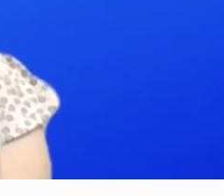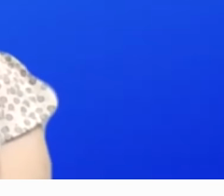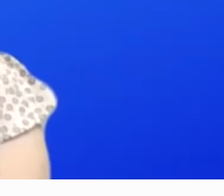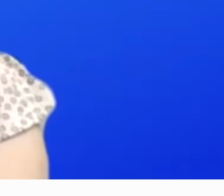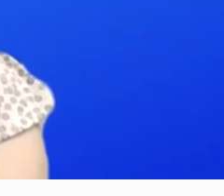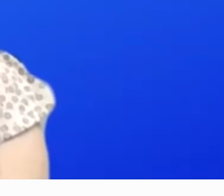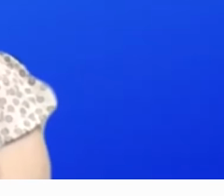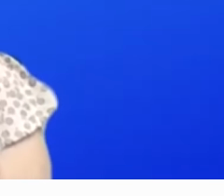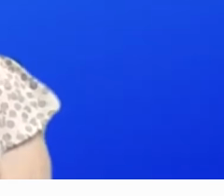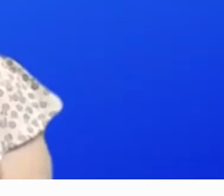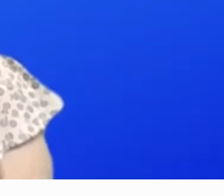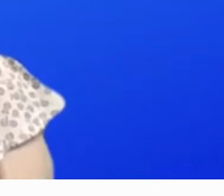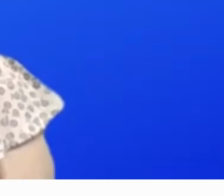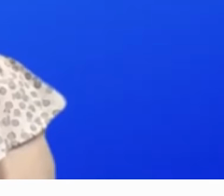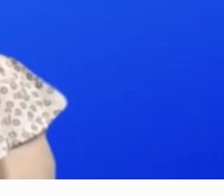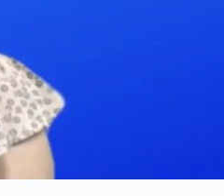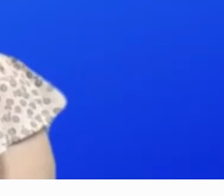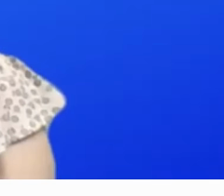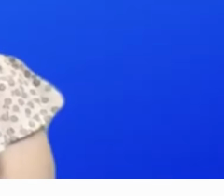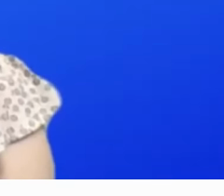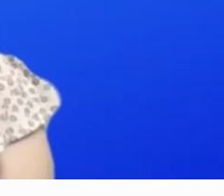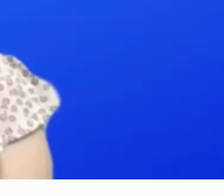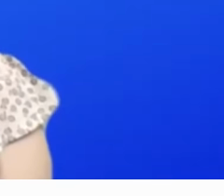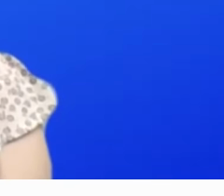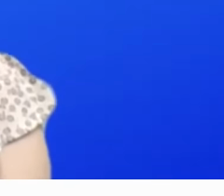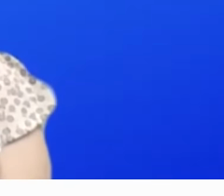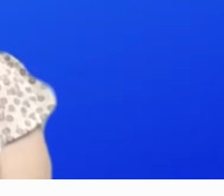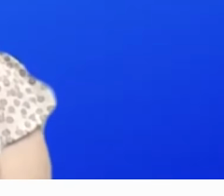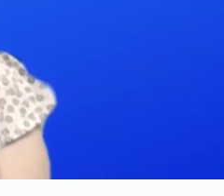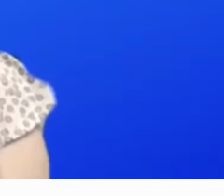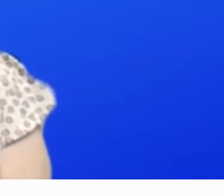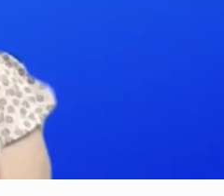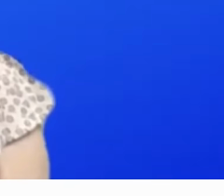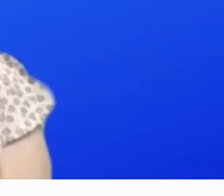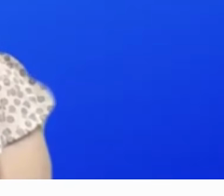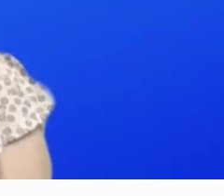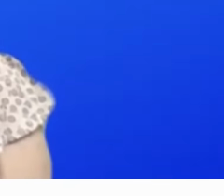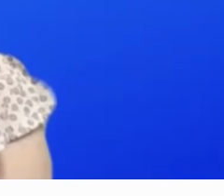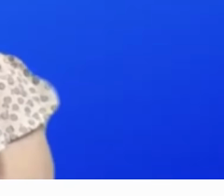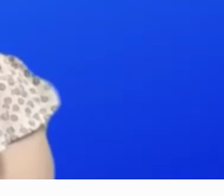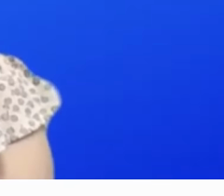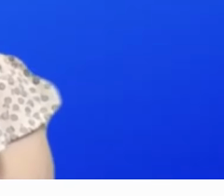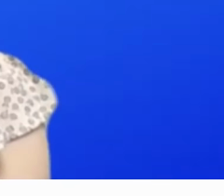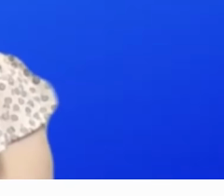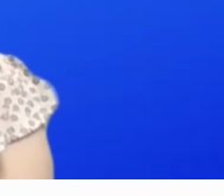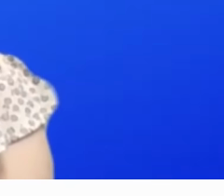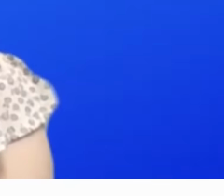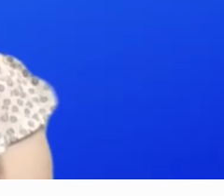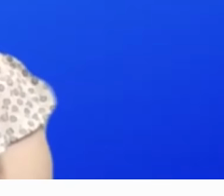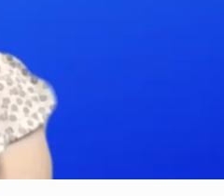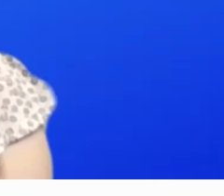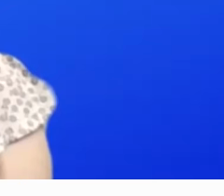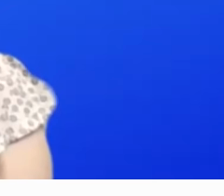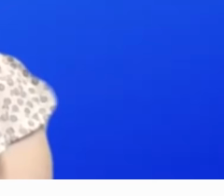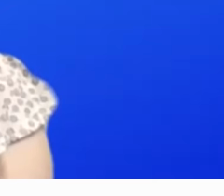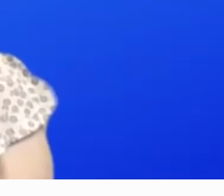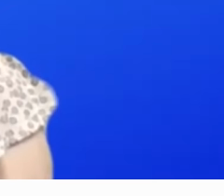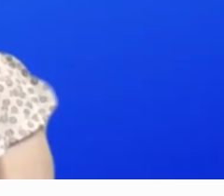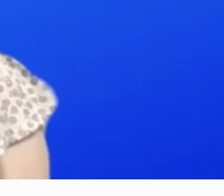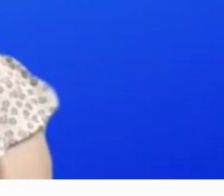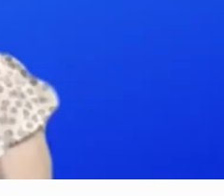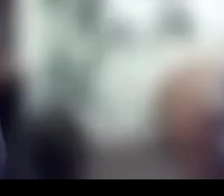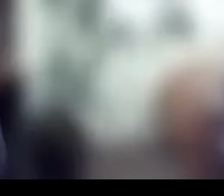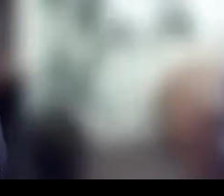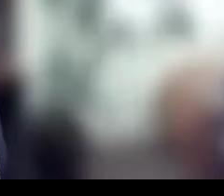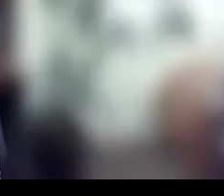as my son, the computer scientist, would say, well, I just Google it, Dad. It's out there. Google is your friend to be able to figure out